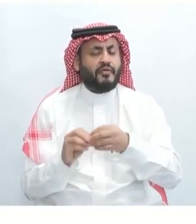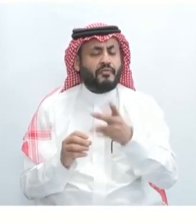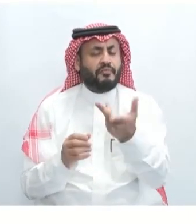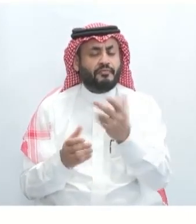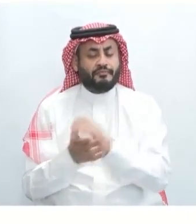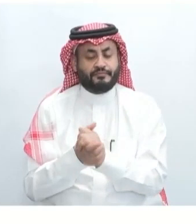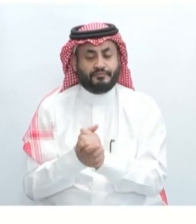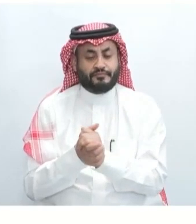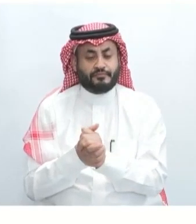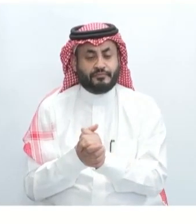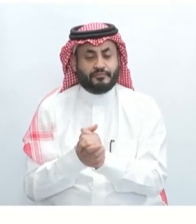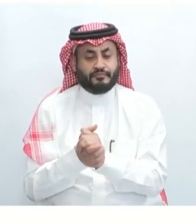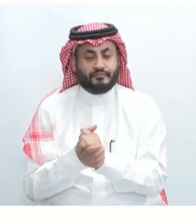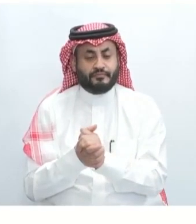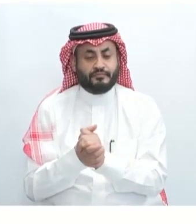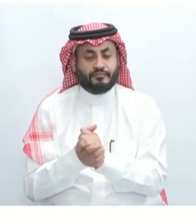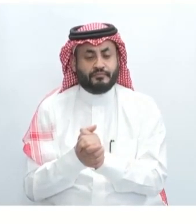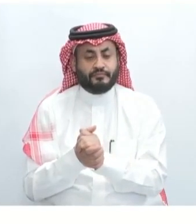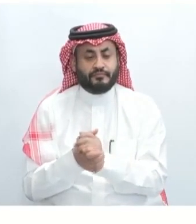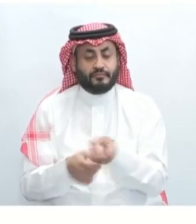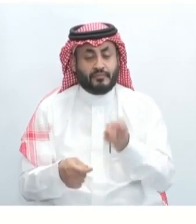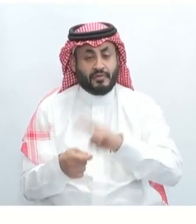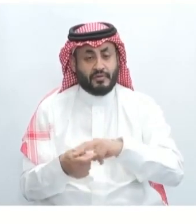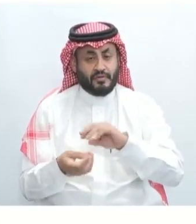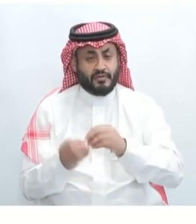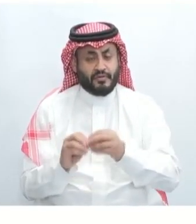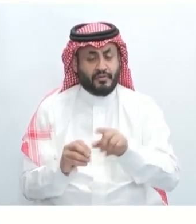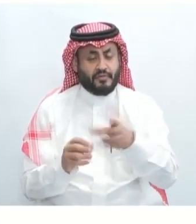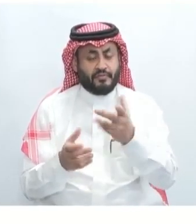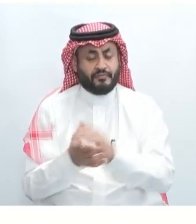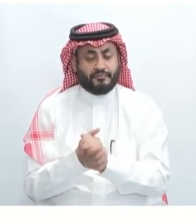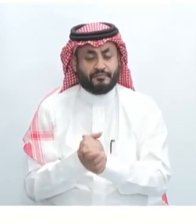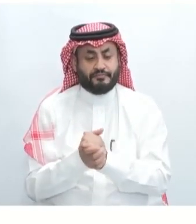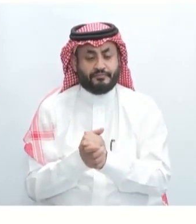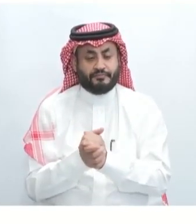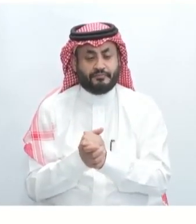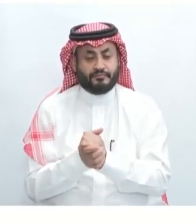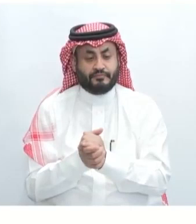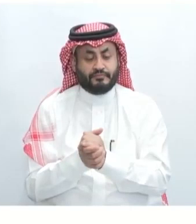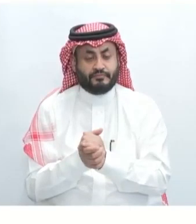color are they? What color are they?